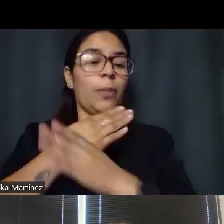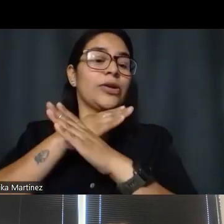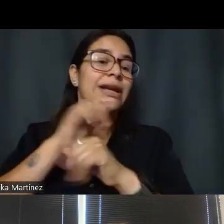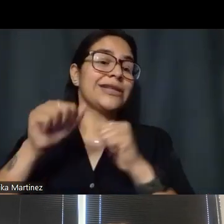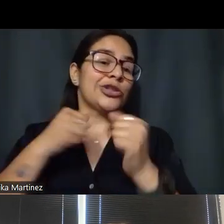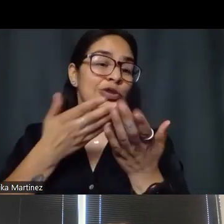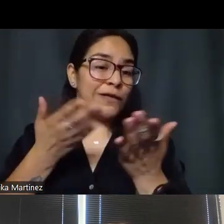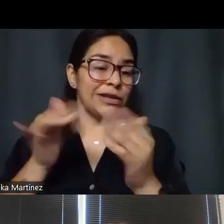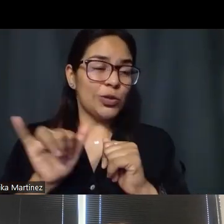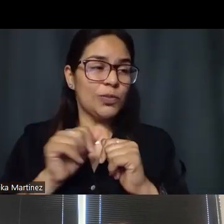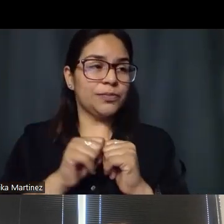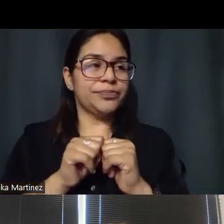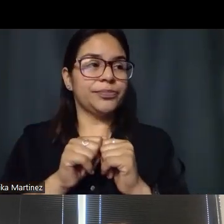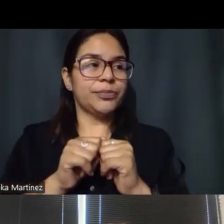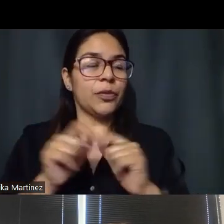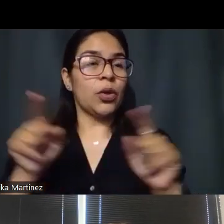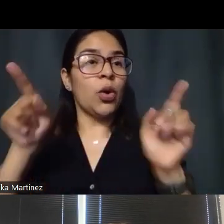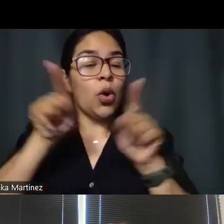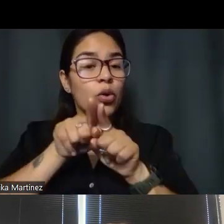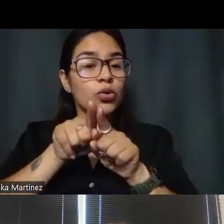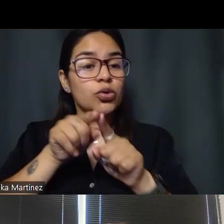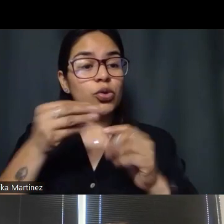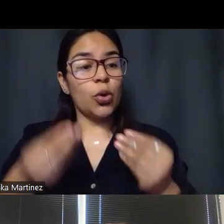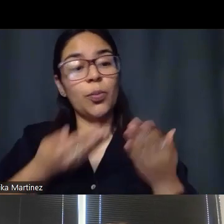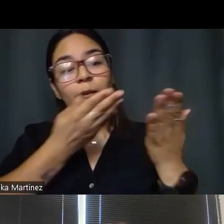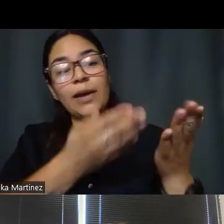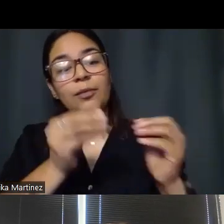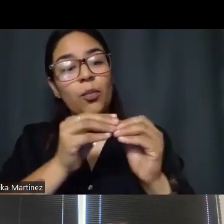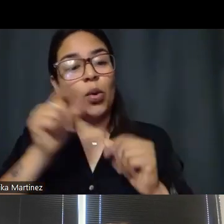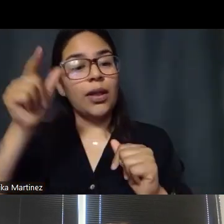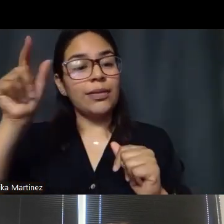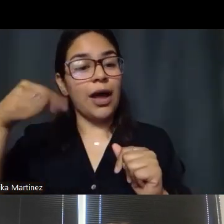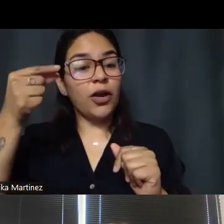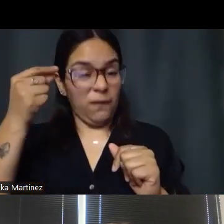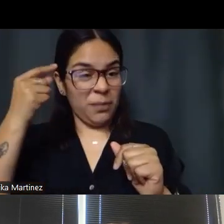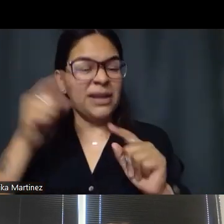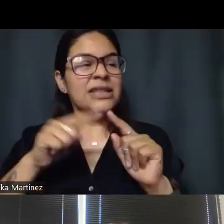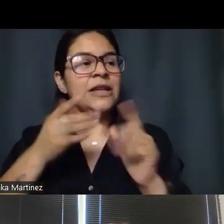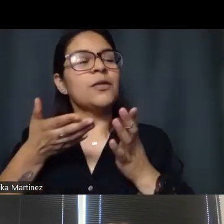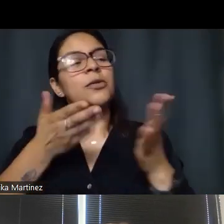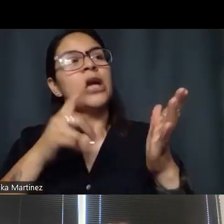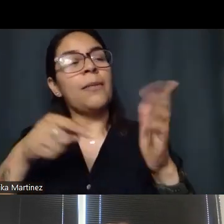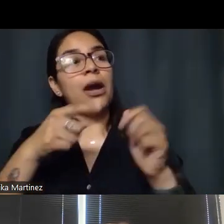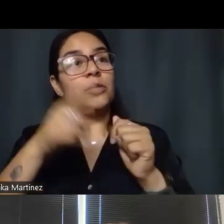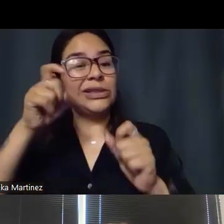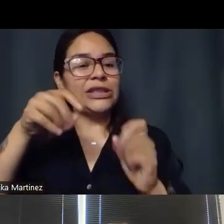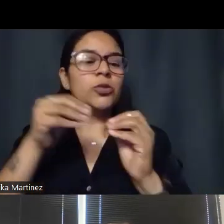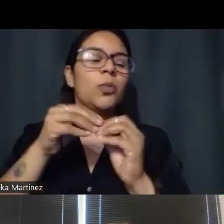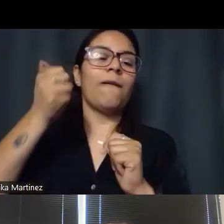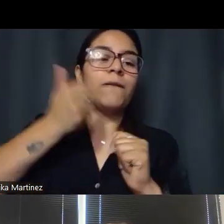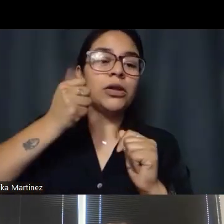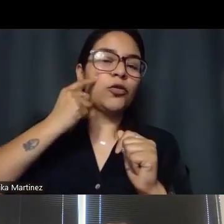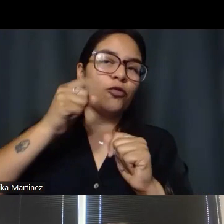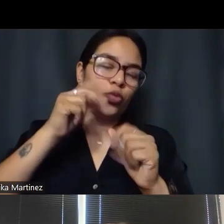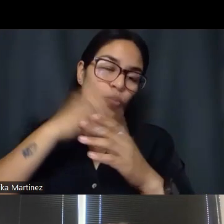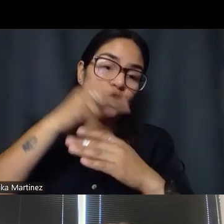well as provide recommendations to the legislature to create centralized oversight and provide funding to the public guardian programs. So